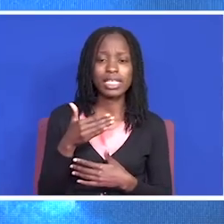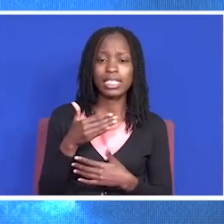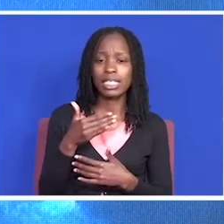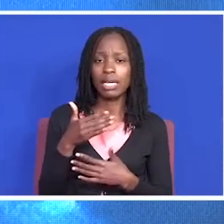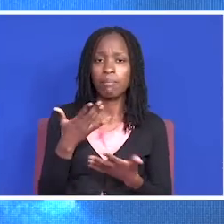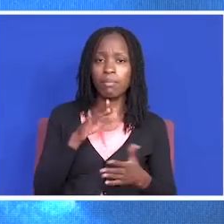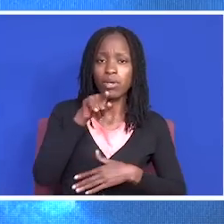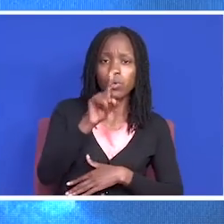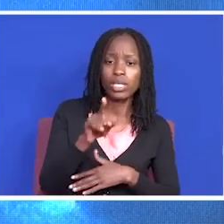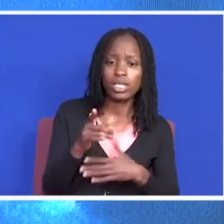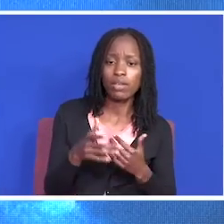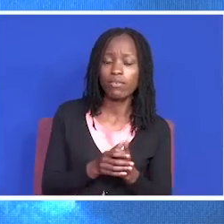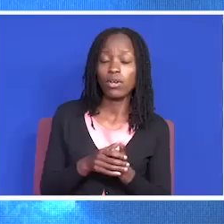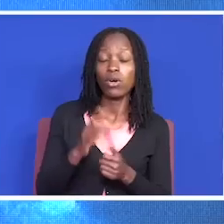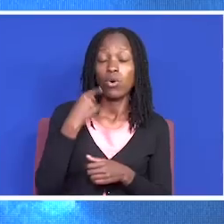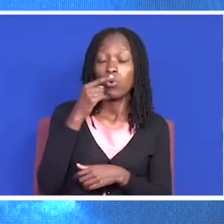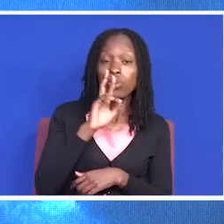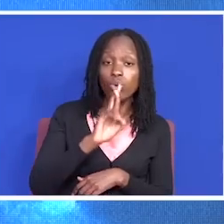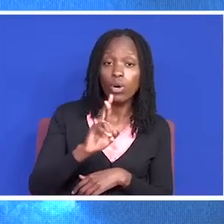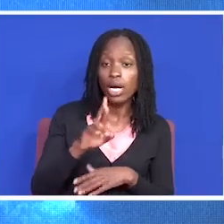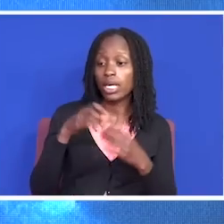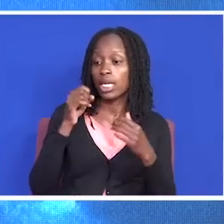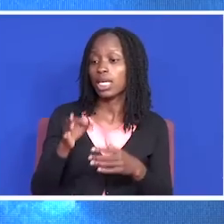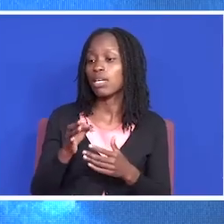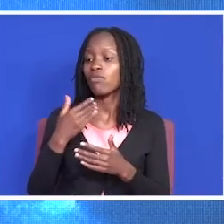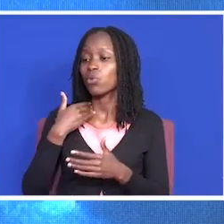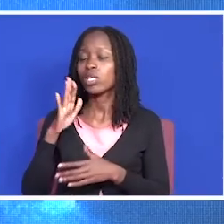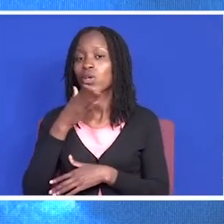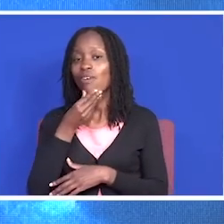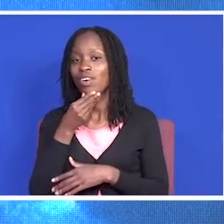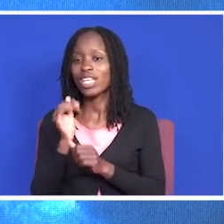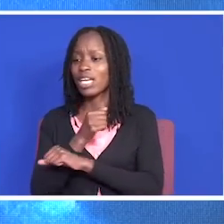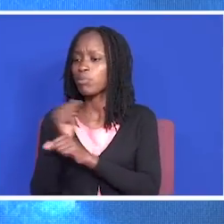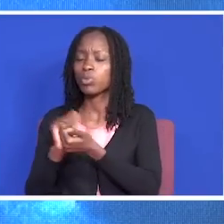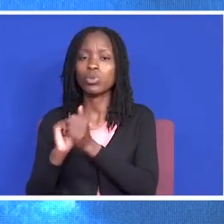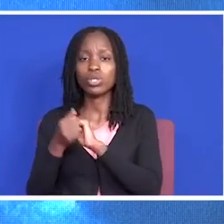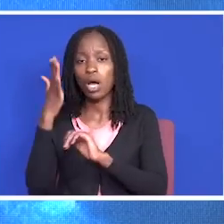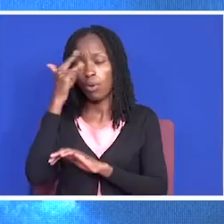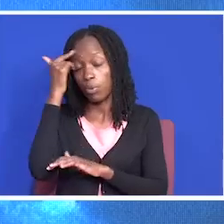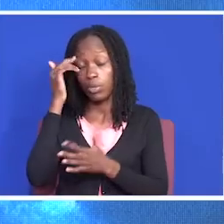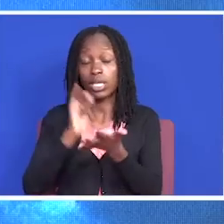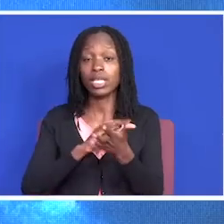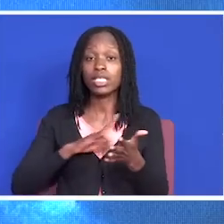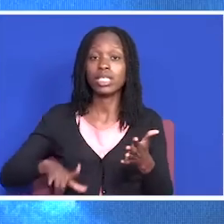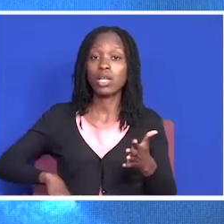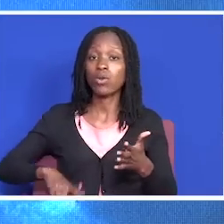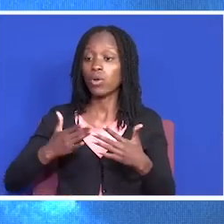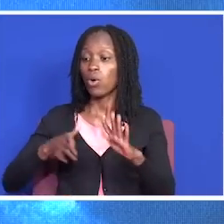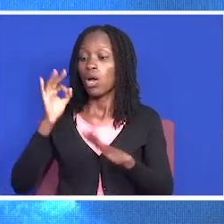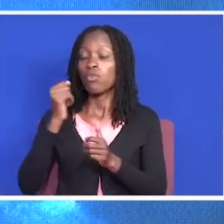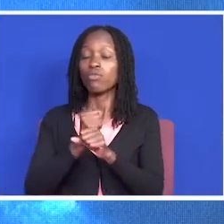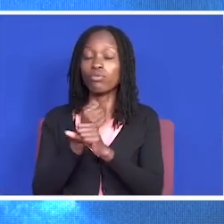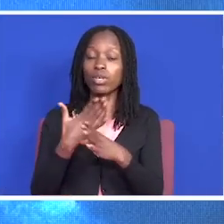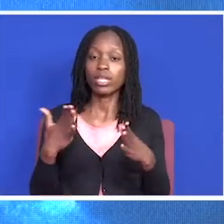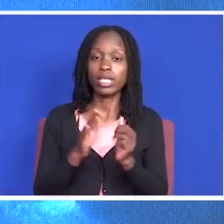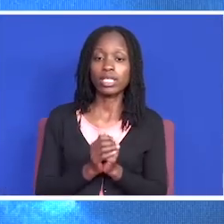by the genes of your father. Who you are, whether you like him or you don't like him, and you cannot undo it, because that's God's order of things, you